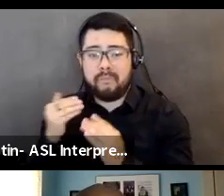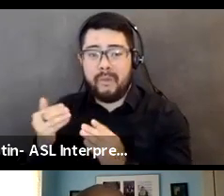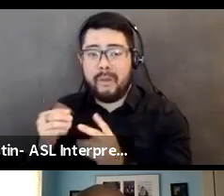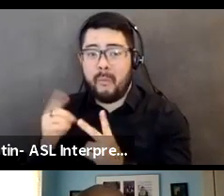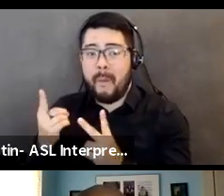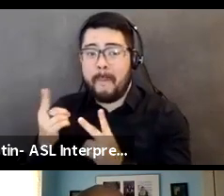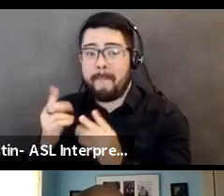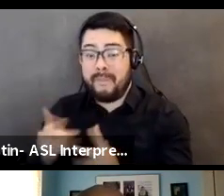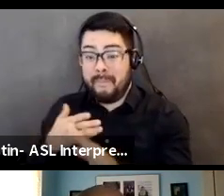you miss fitzgerald